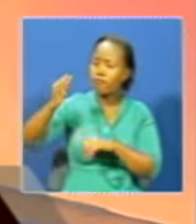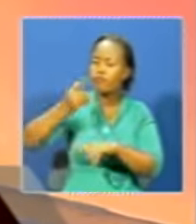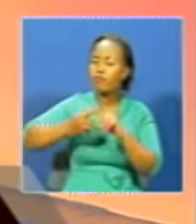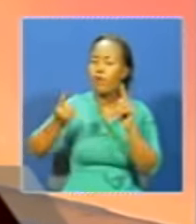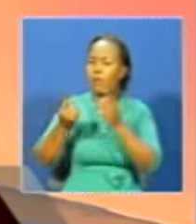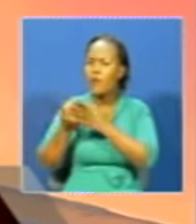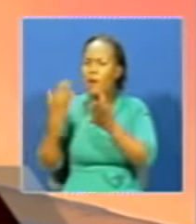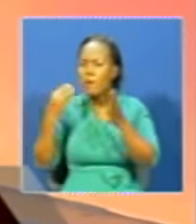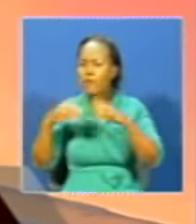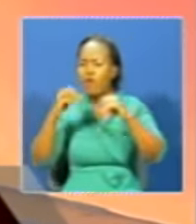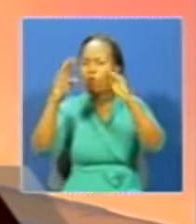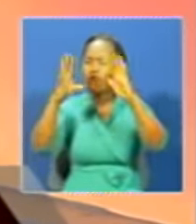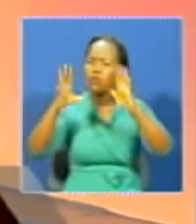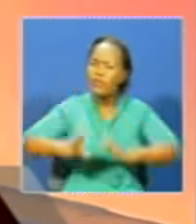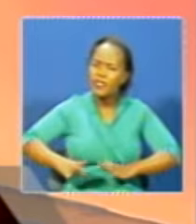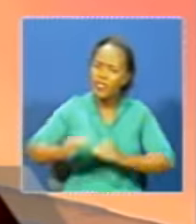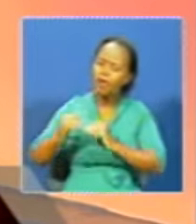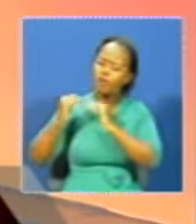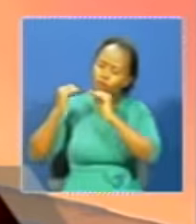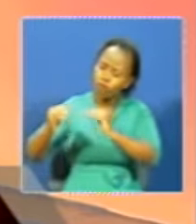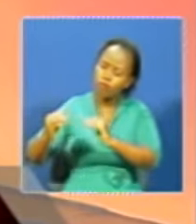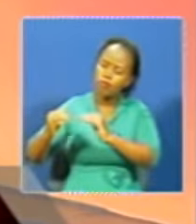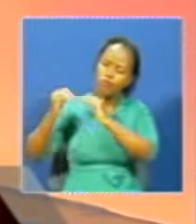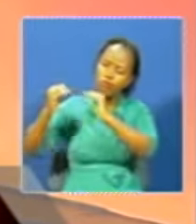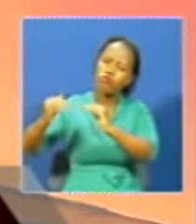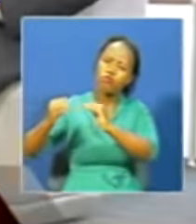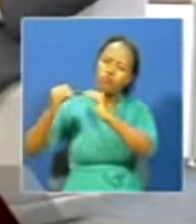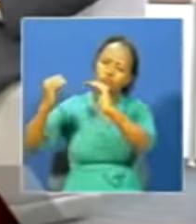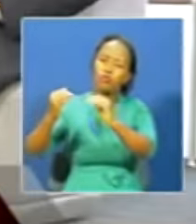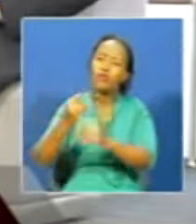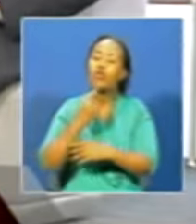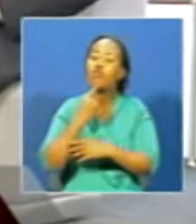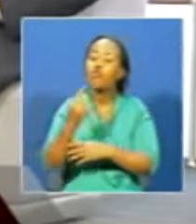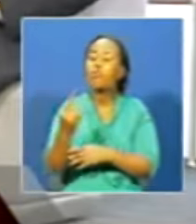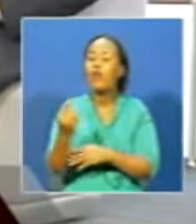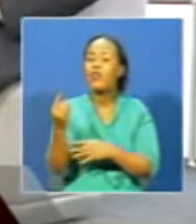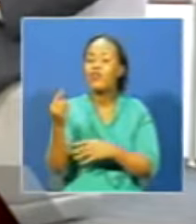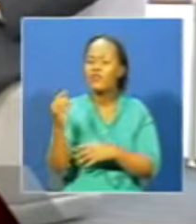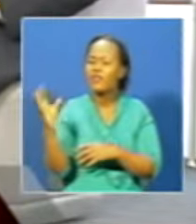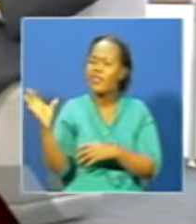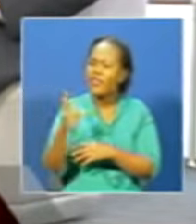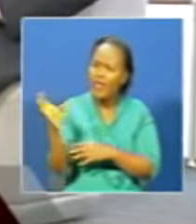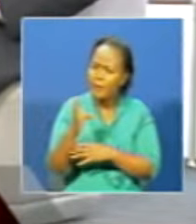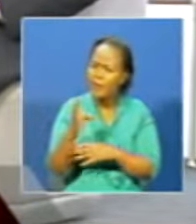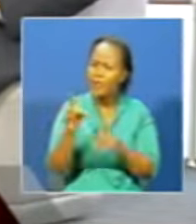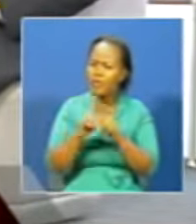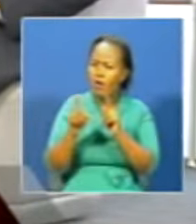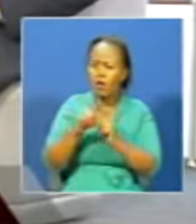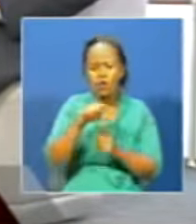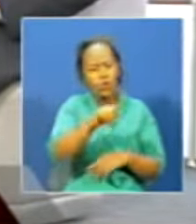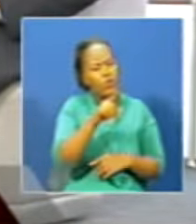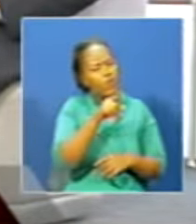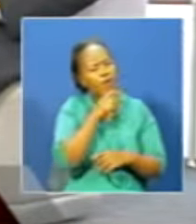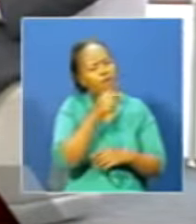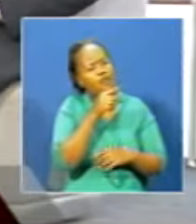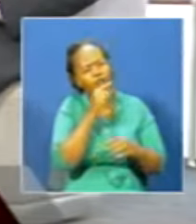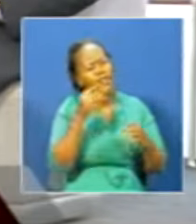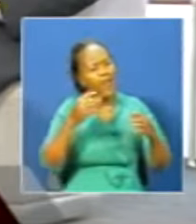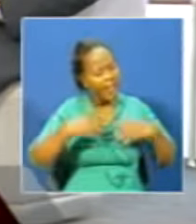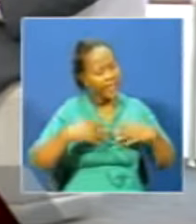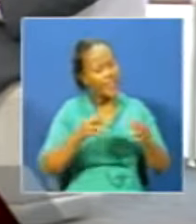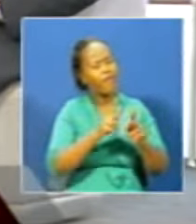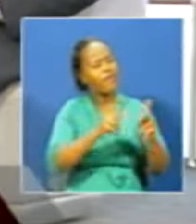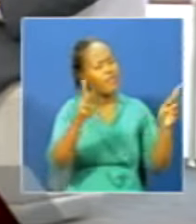the way to the boys' cabinet. Eh? Yes. And he was seen as being responsible